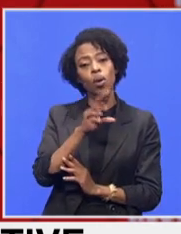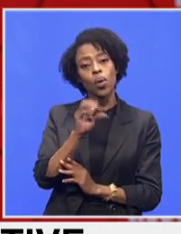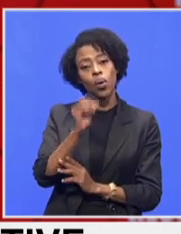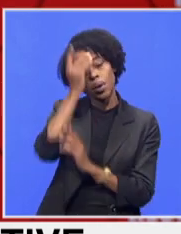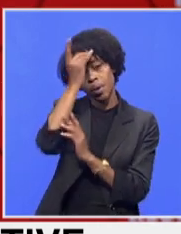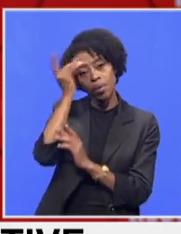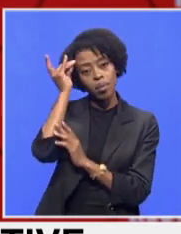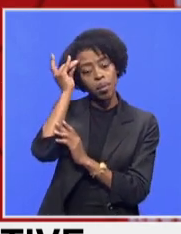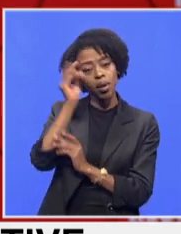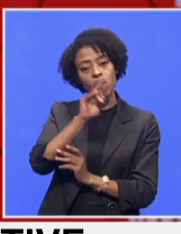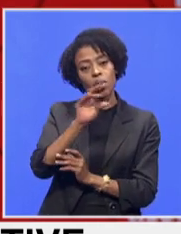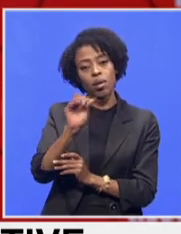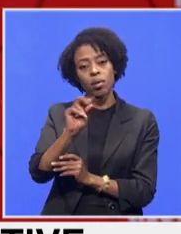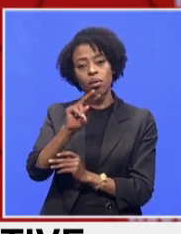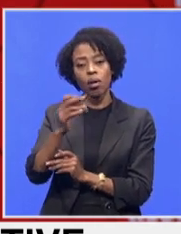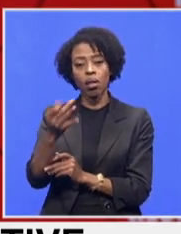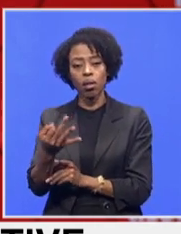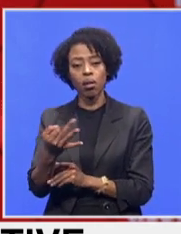of